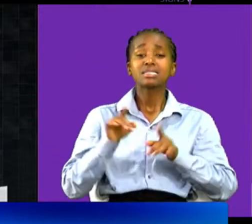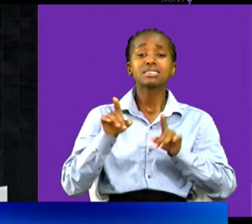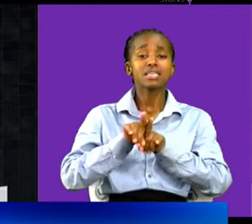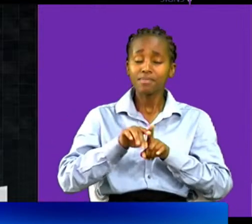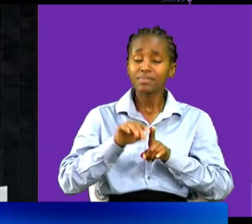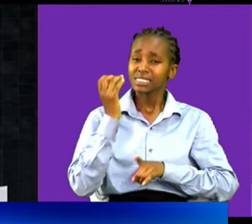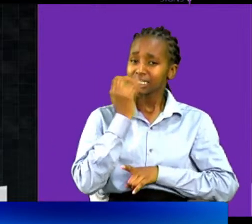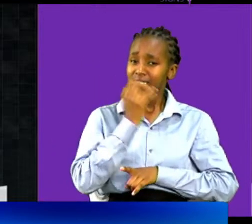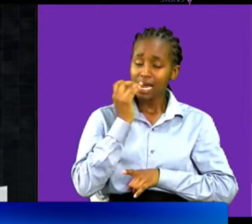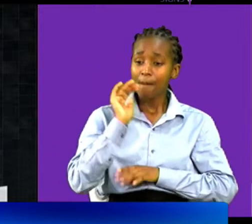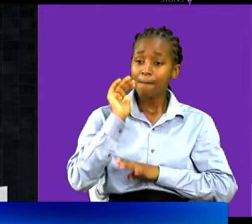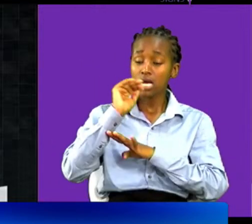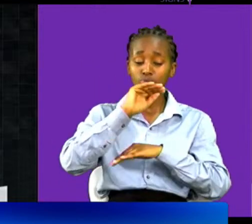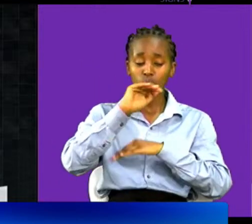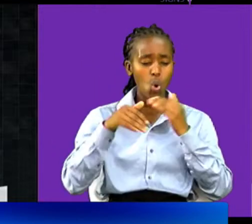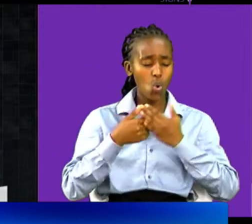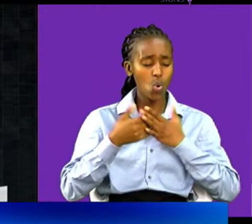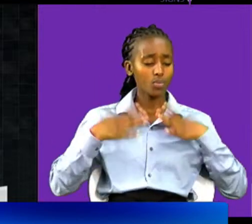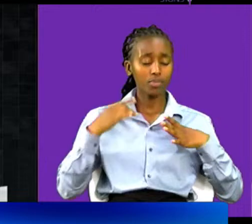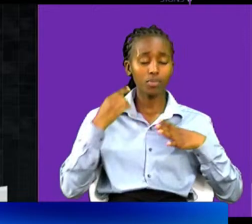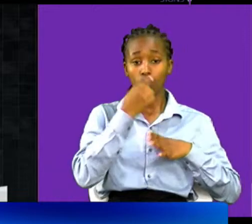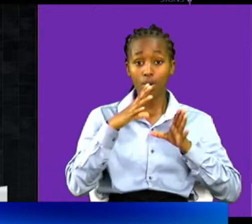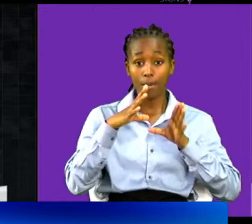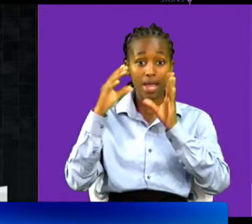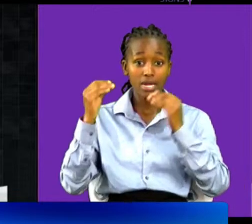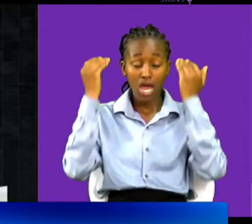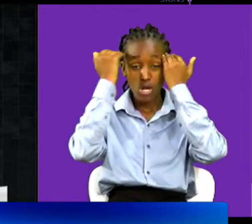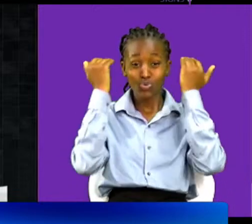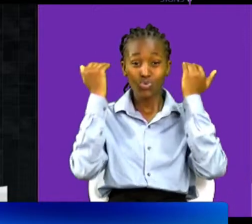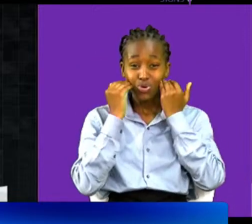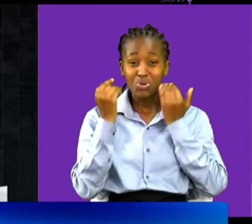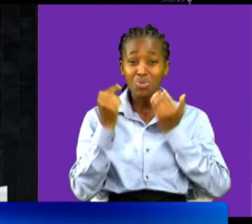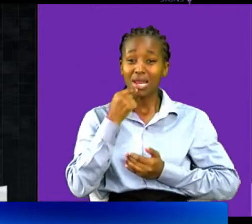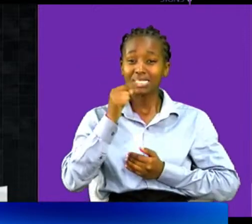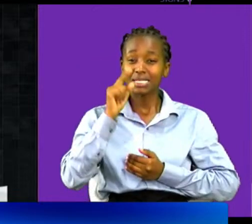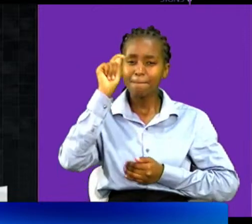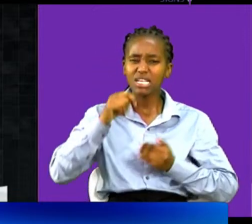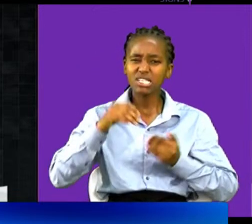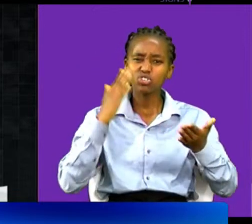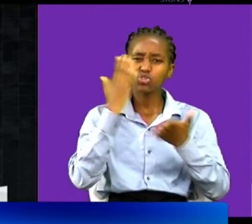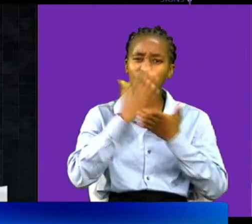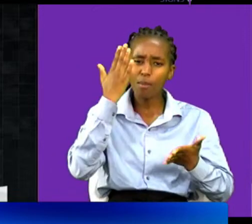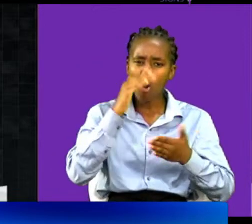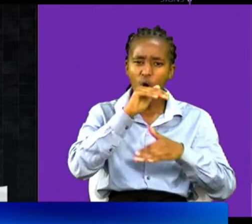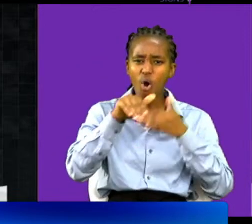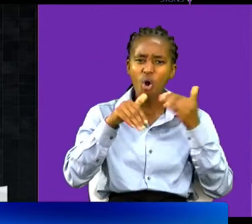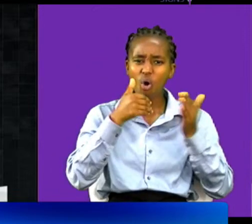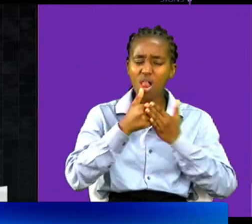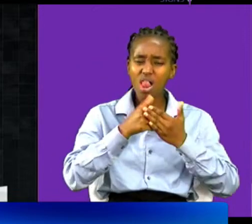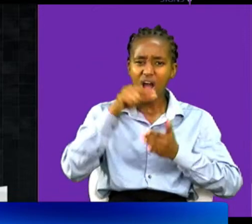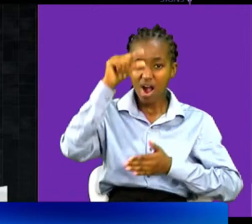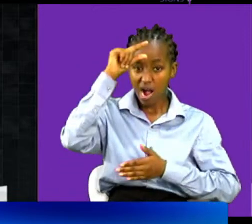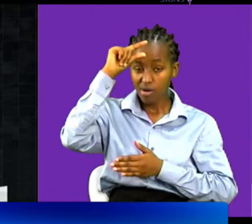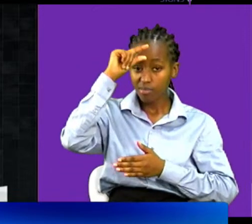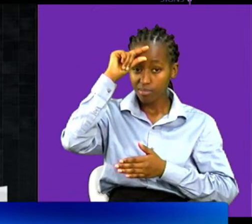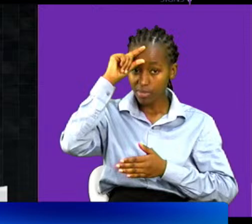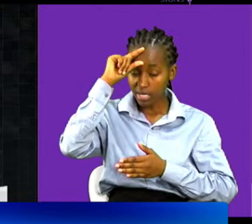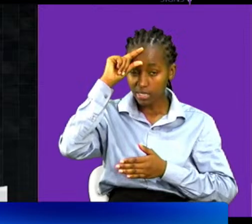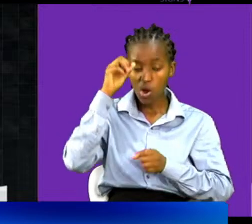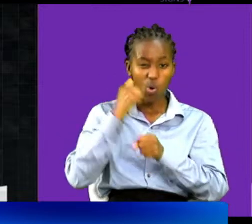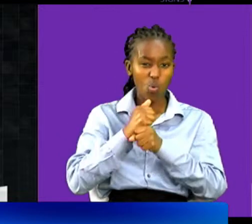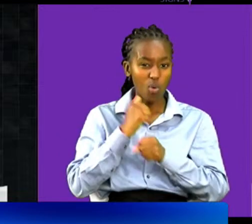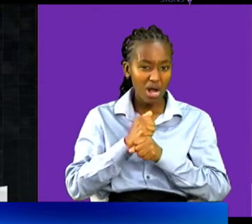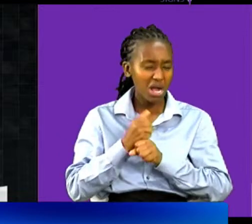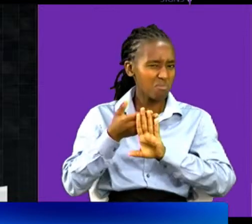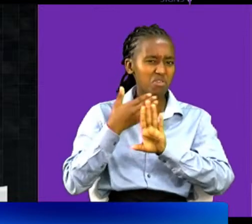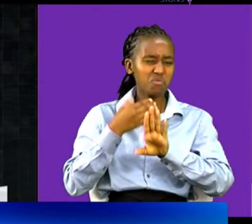stop the government's development programs and policies are the same ones who swore that Ruto would not